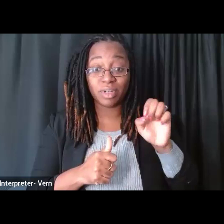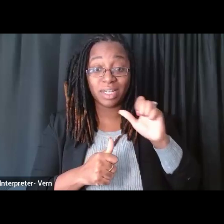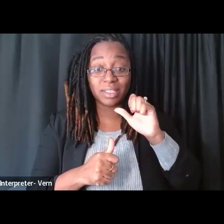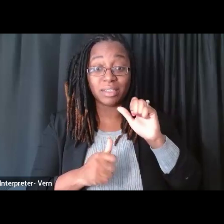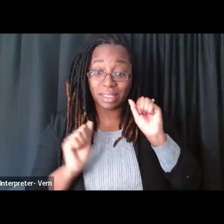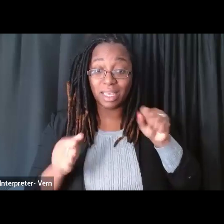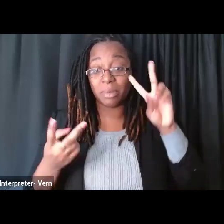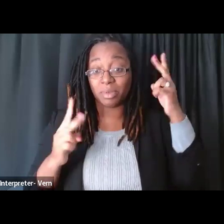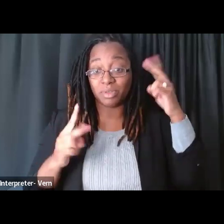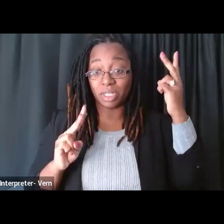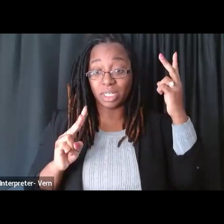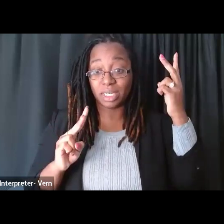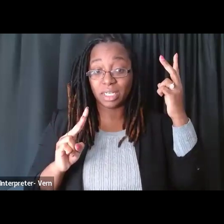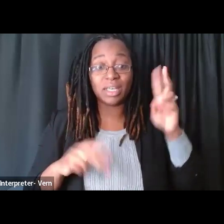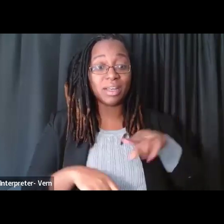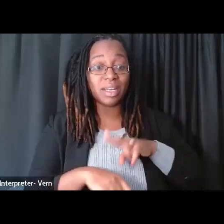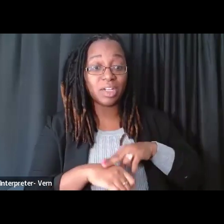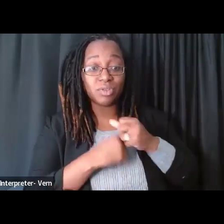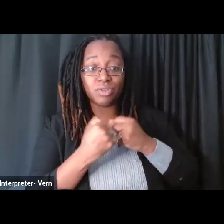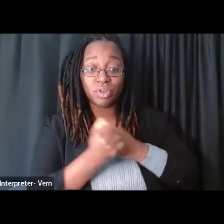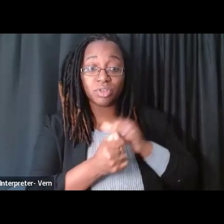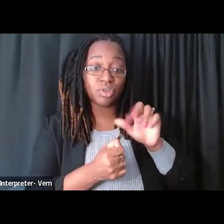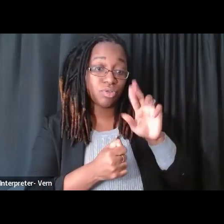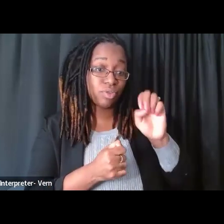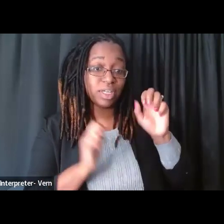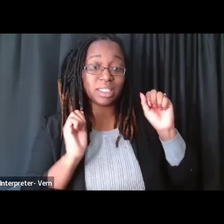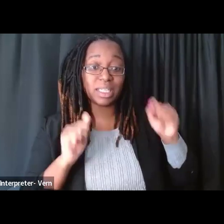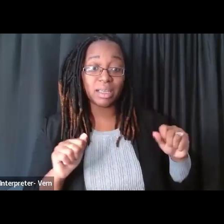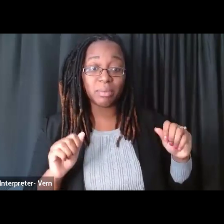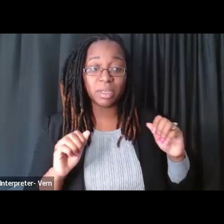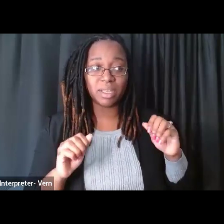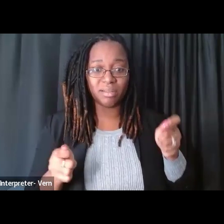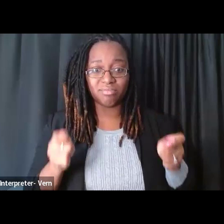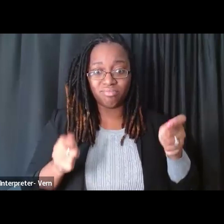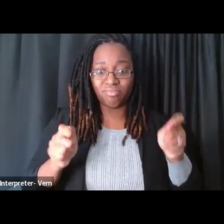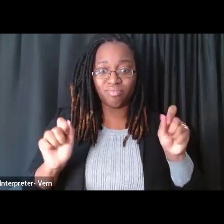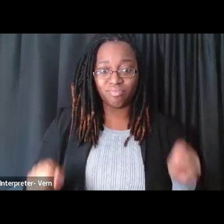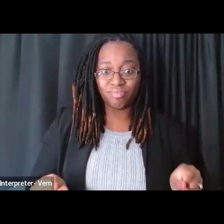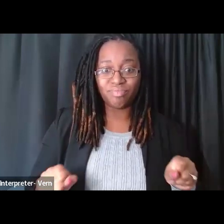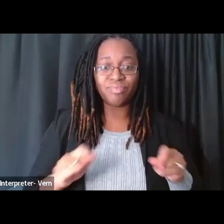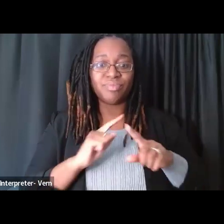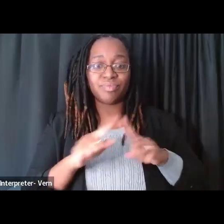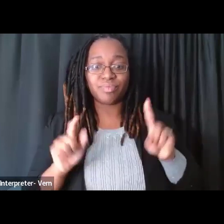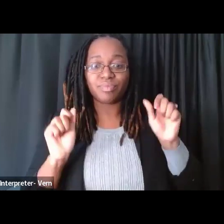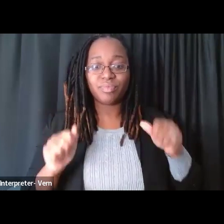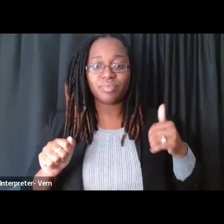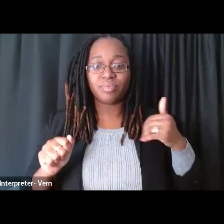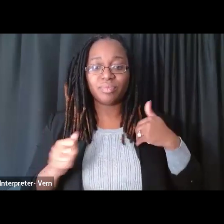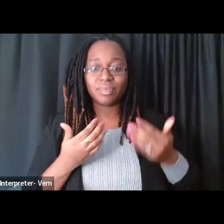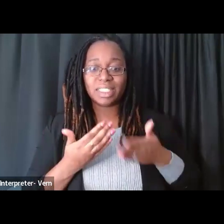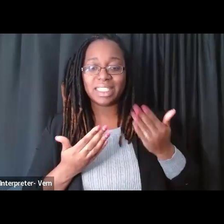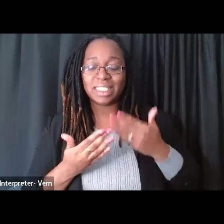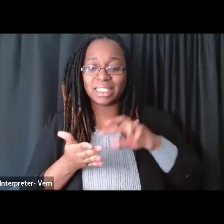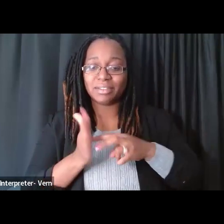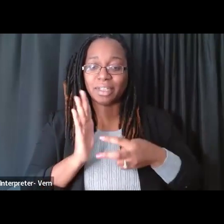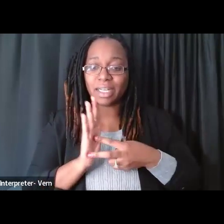Sorry. Winnett and Omi, in Racial Formation of the United States, describe race as an unstable and decentered